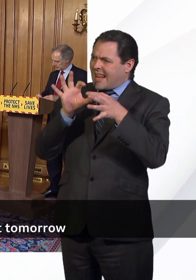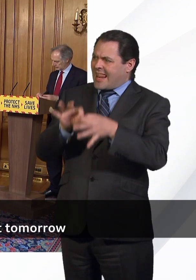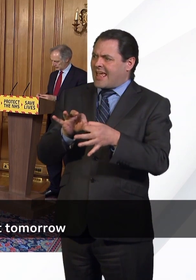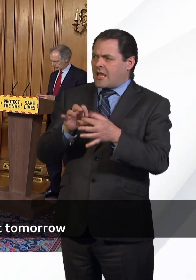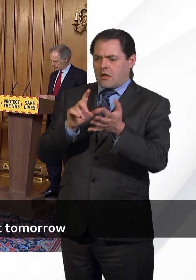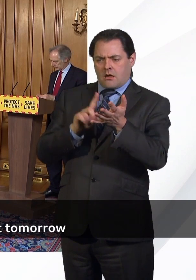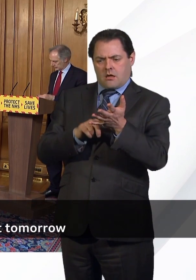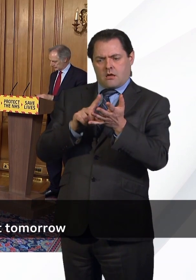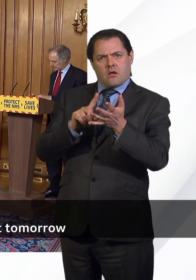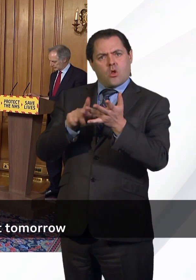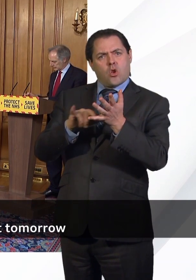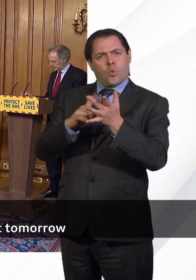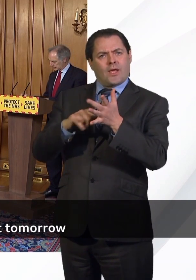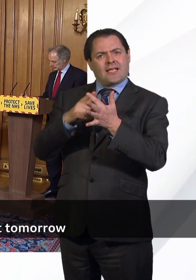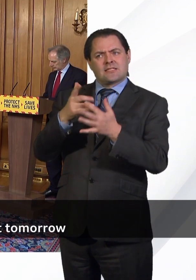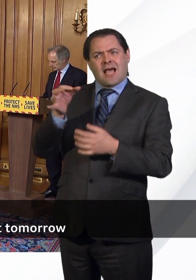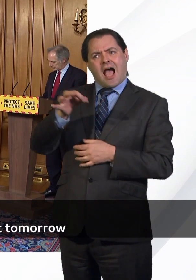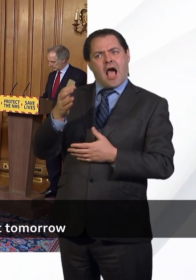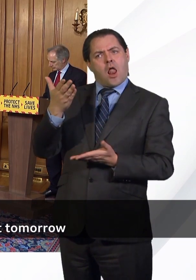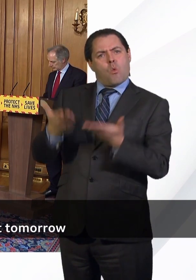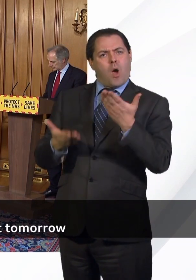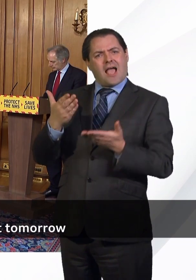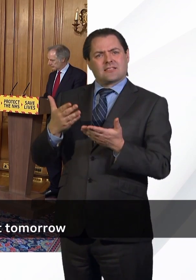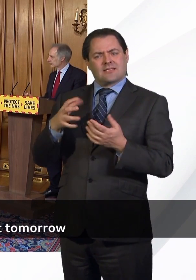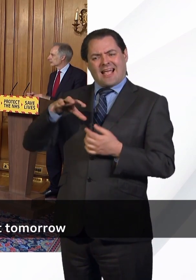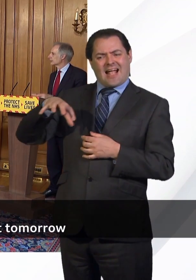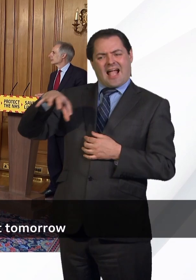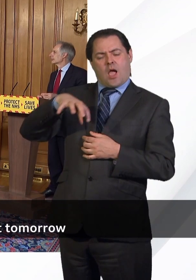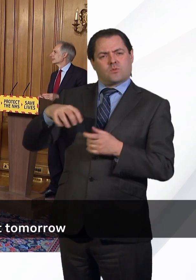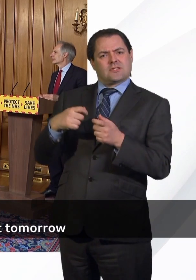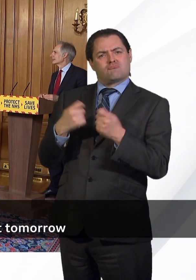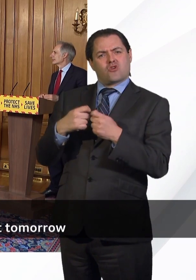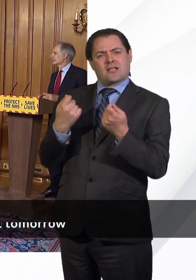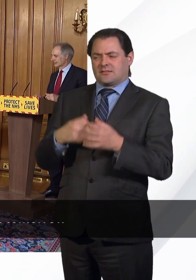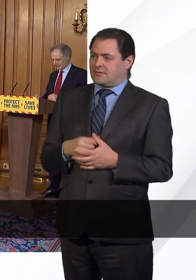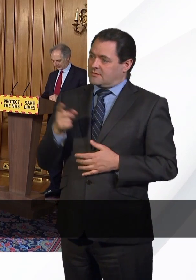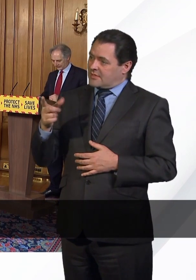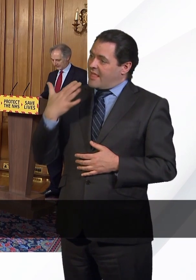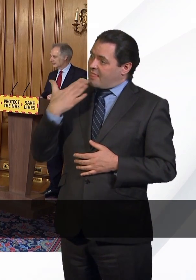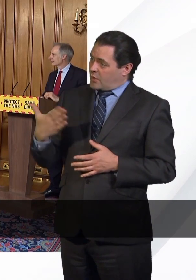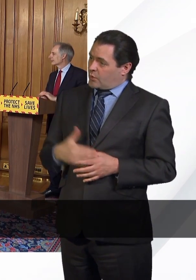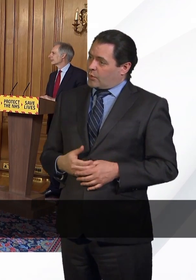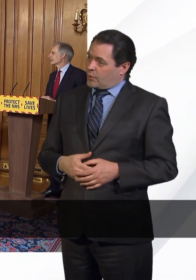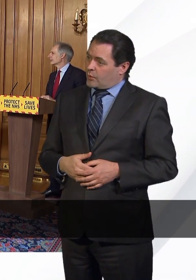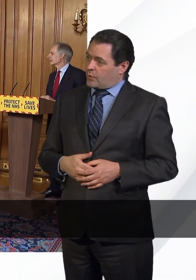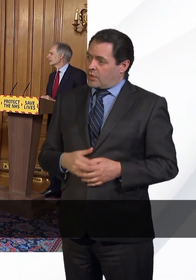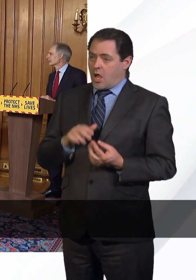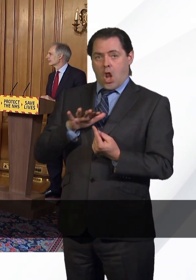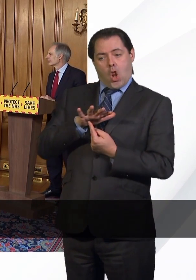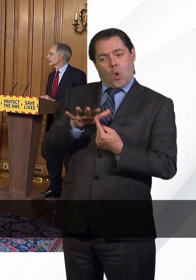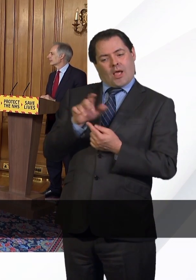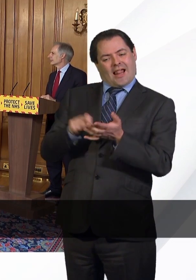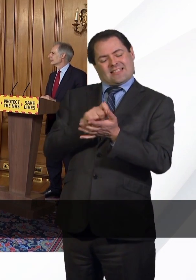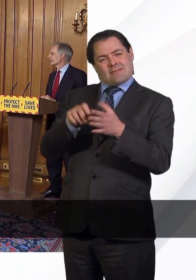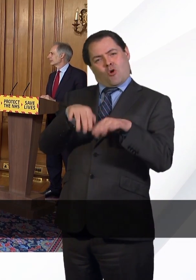Louise Hill from the Isle of Wight County Press. Thank you, Mr. Secretary. As local democracy reporter on the Isle of